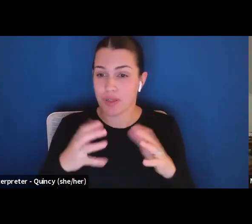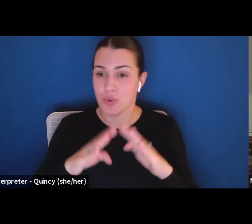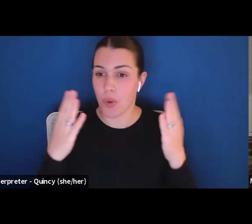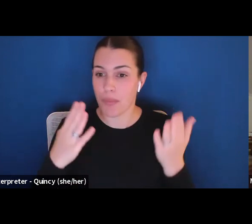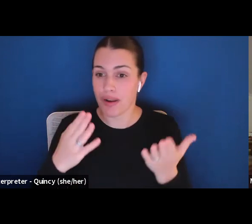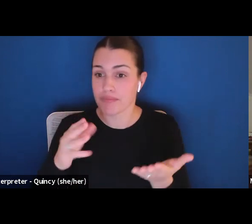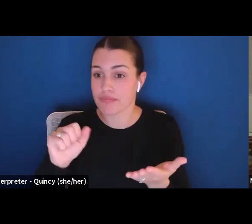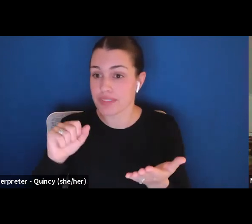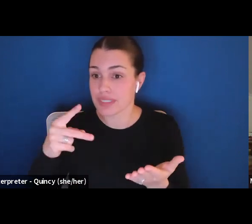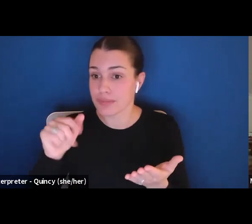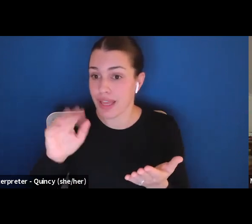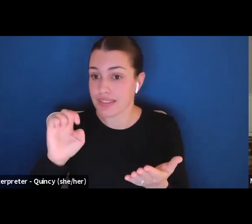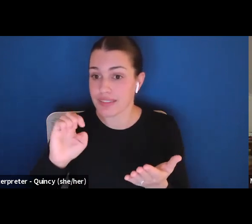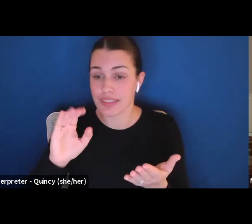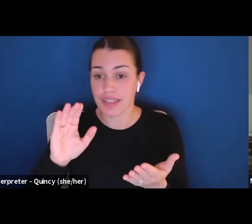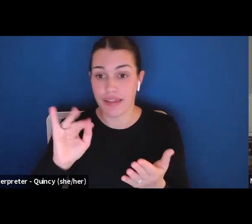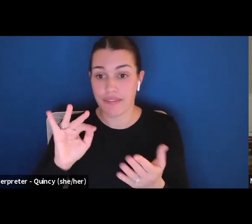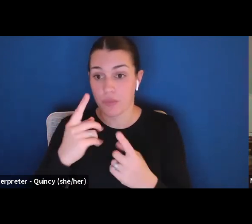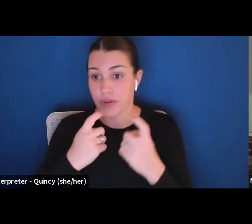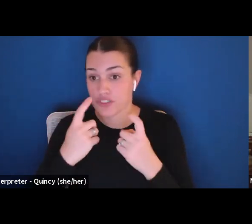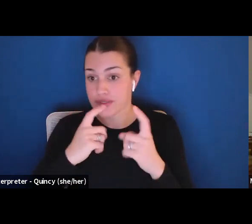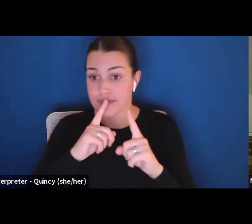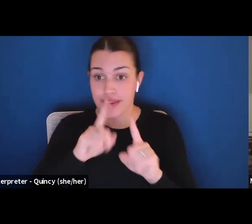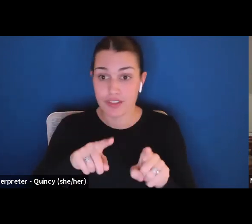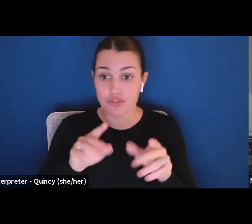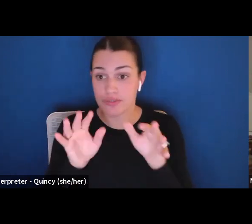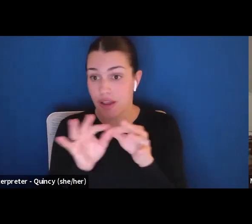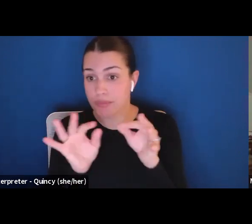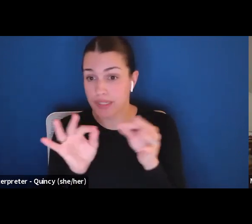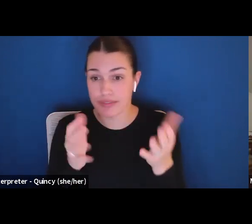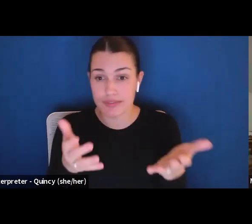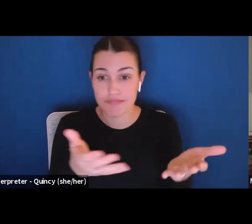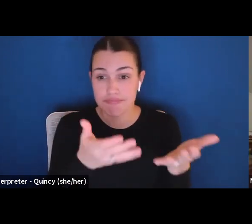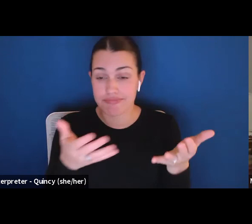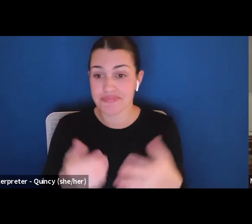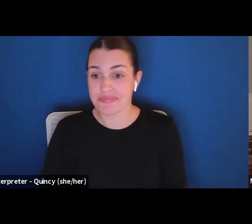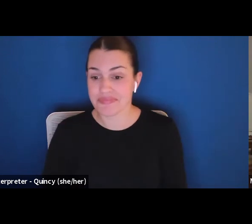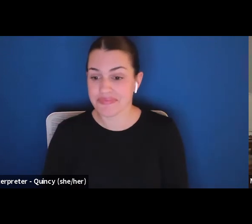anyone has any questions at this point or any comments.